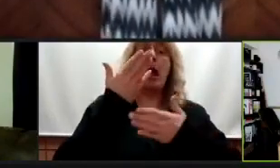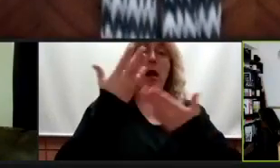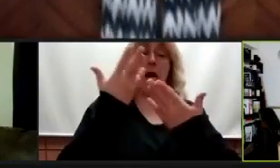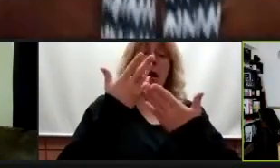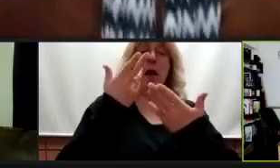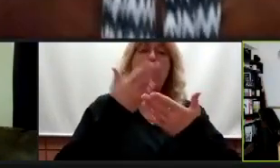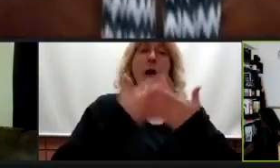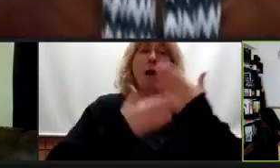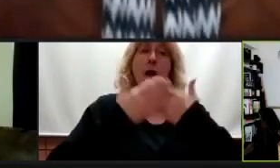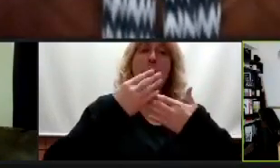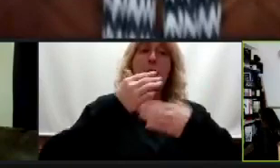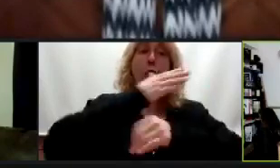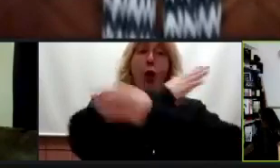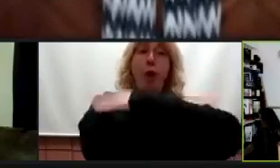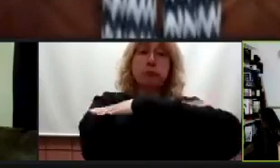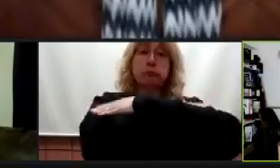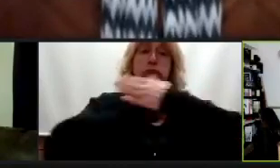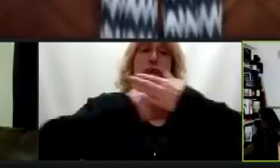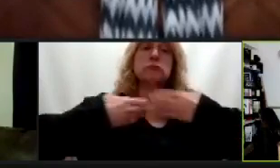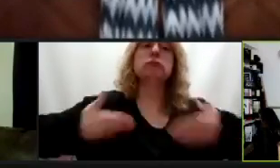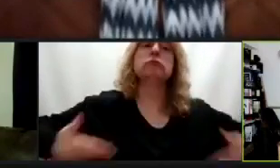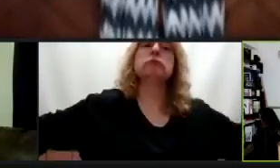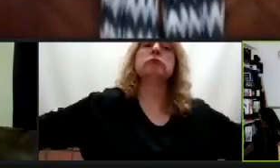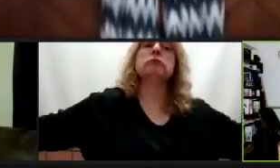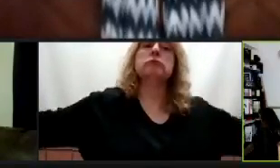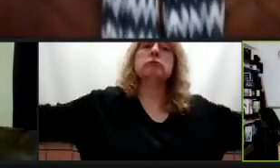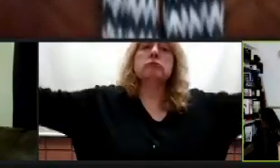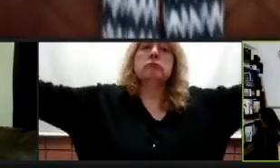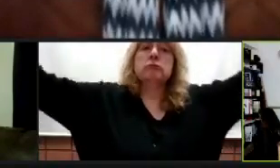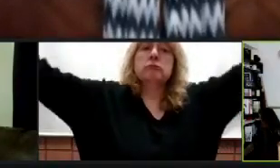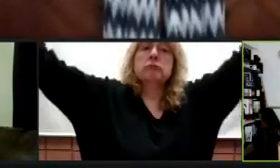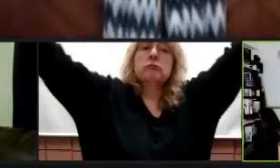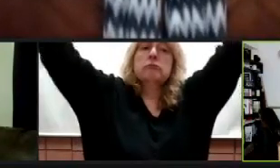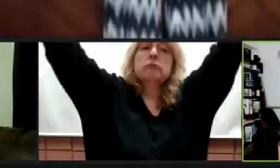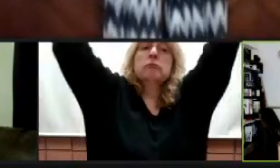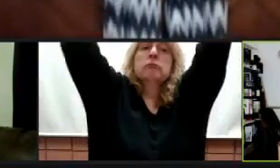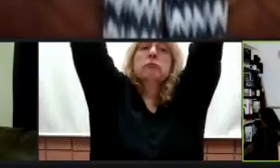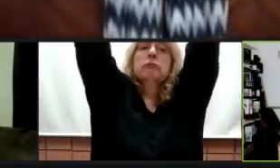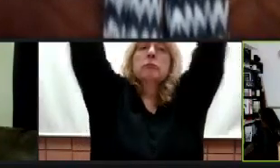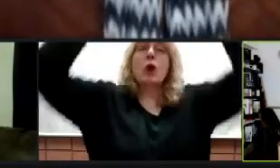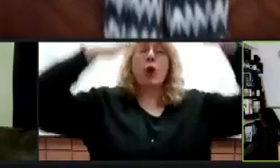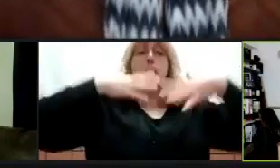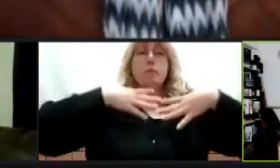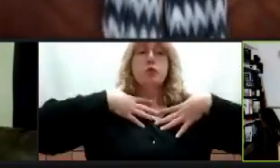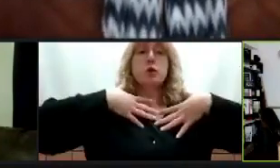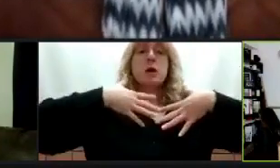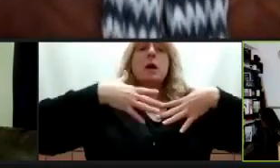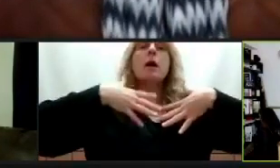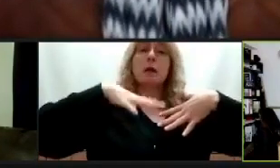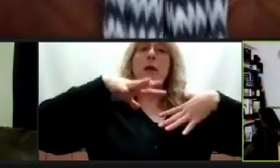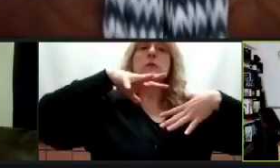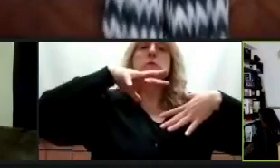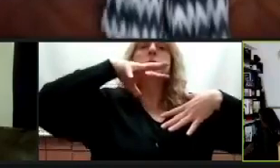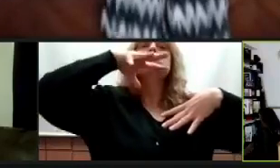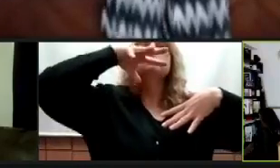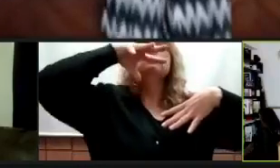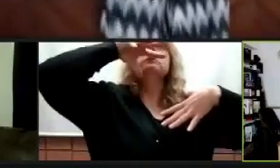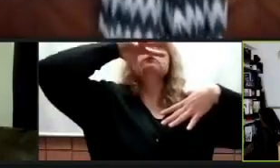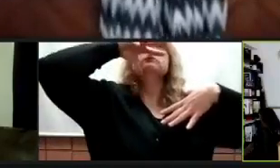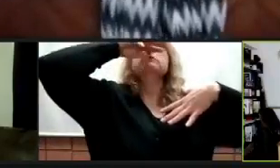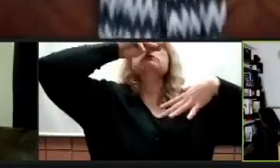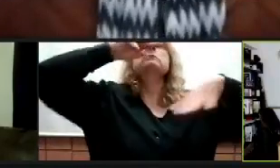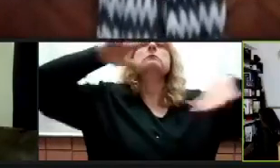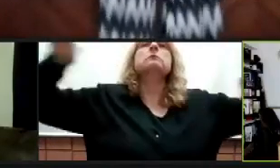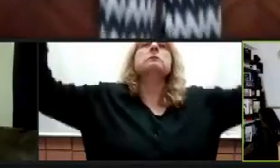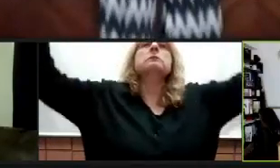up, breathe in, and as you exhale, press your arms down and release the breath and repeat. So you